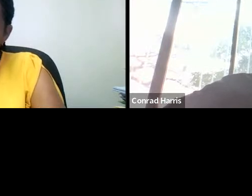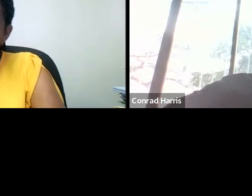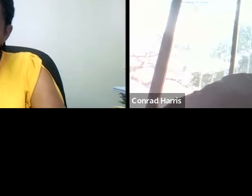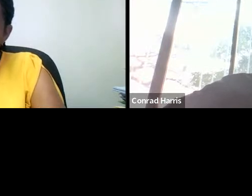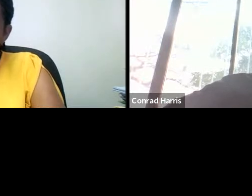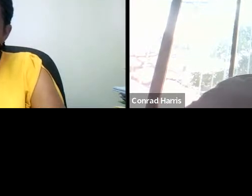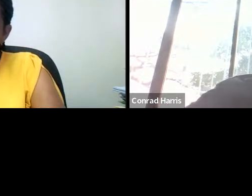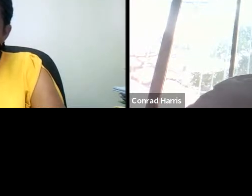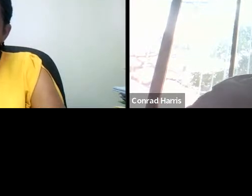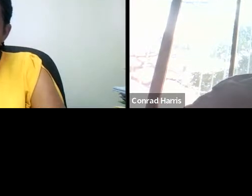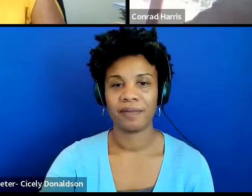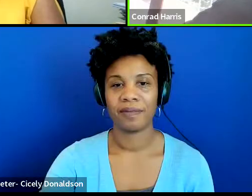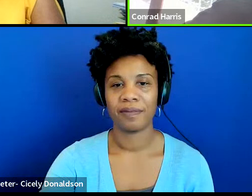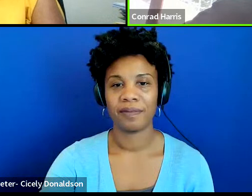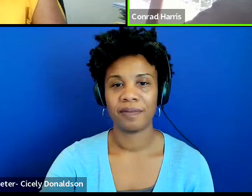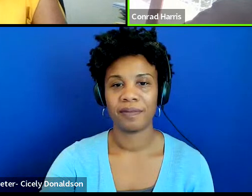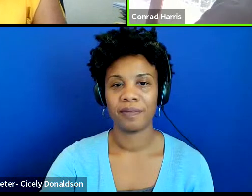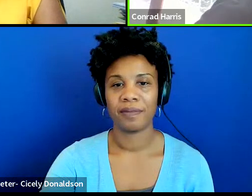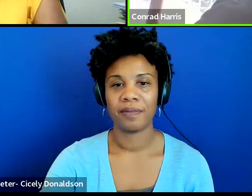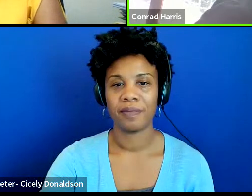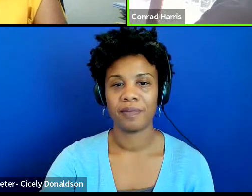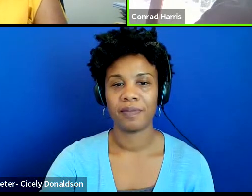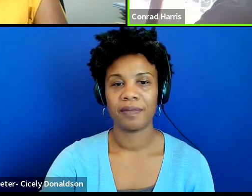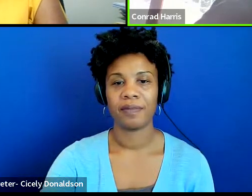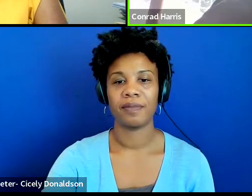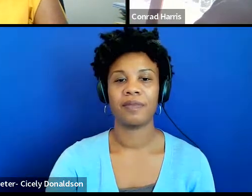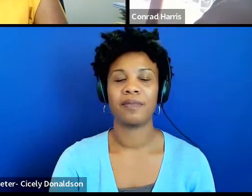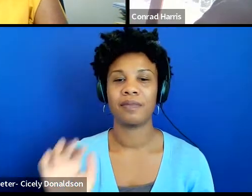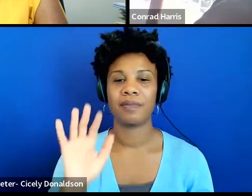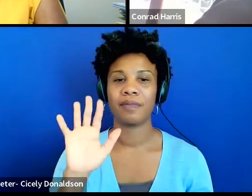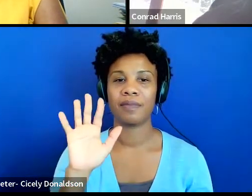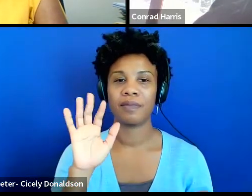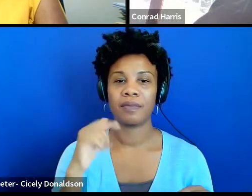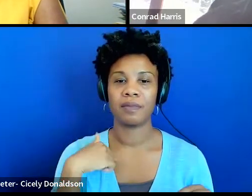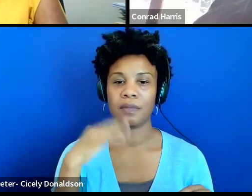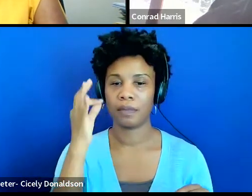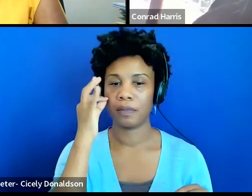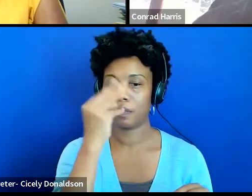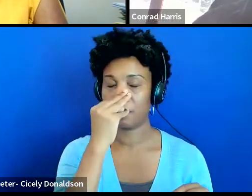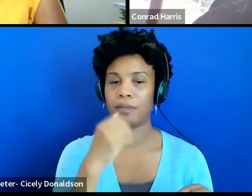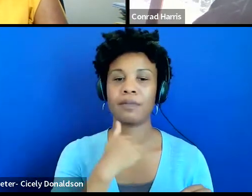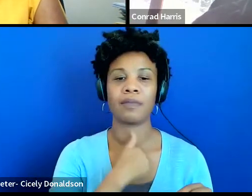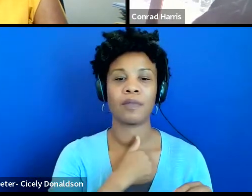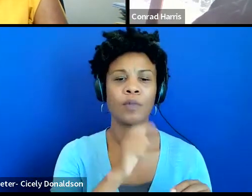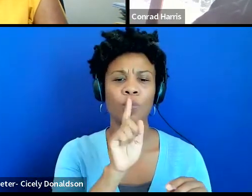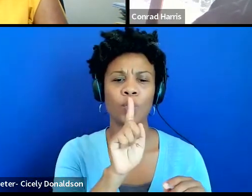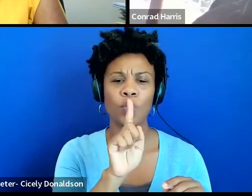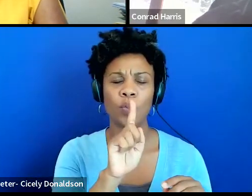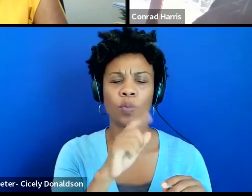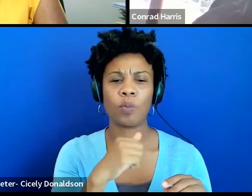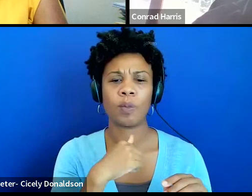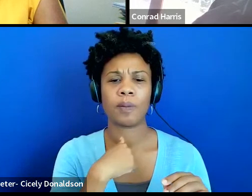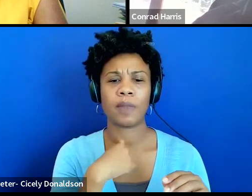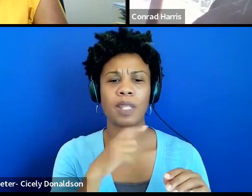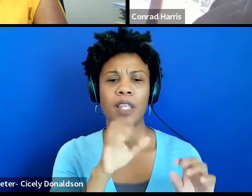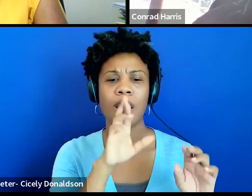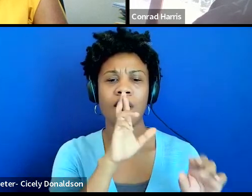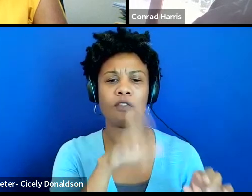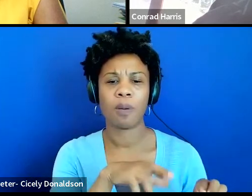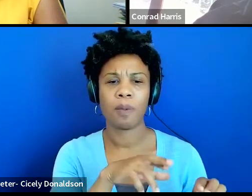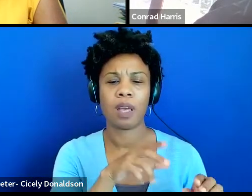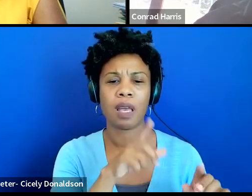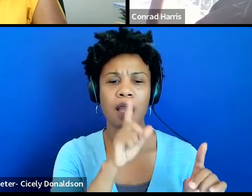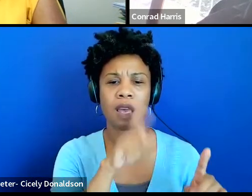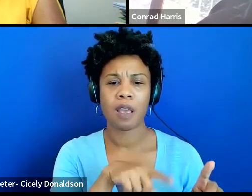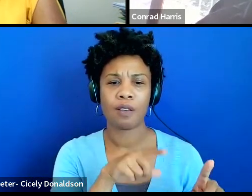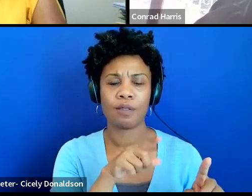that they had apologies, referred yes. to me. To you, And yes, then go ahead. after Dr. Cumberbatch's question, then we have to